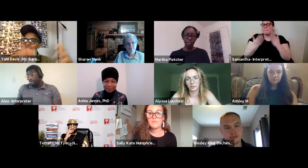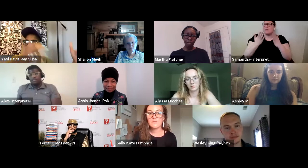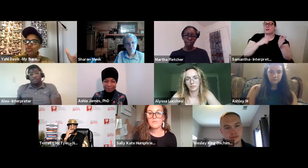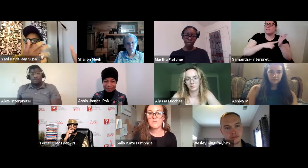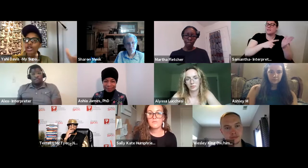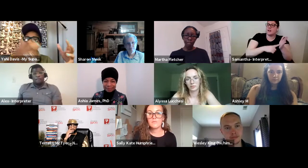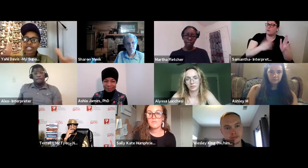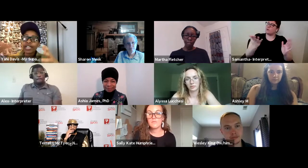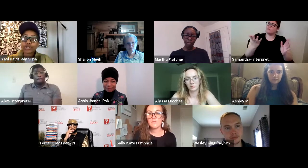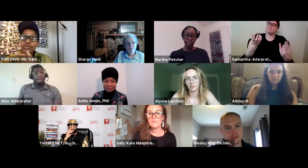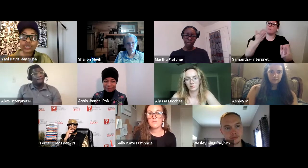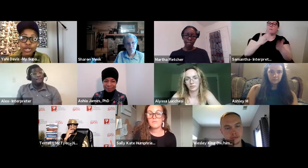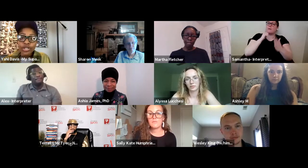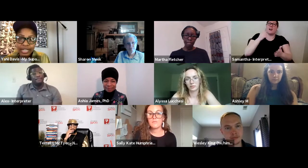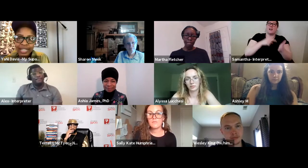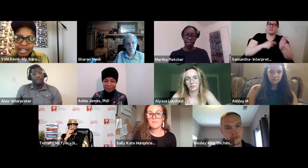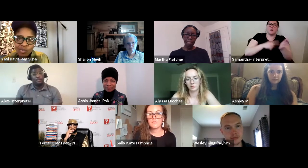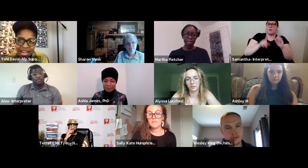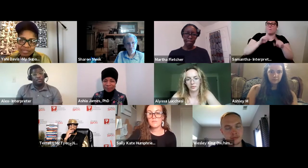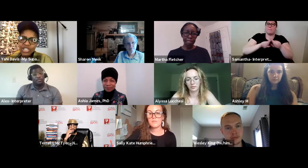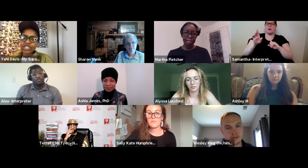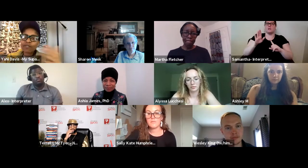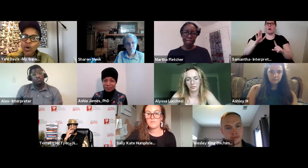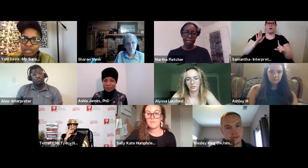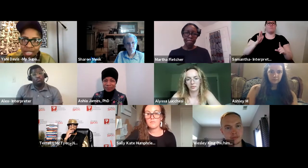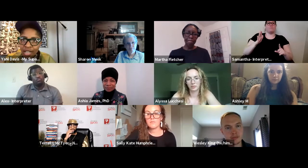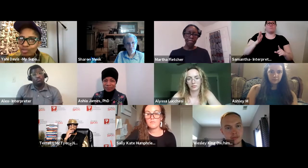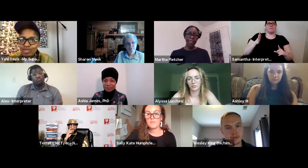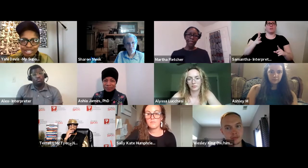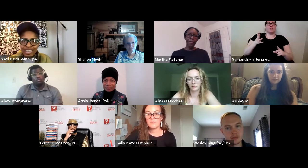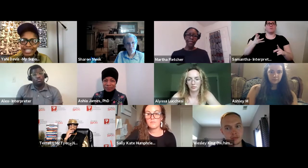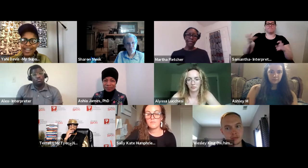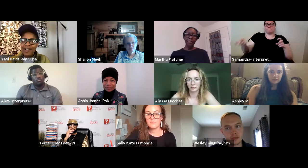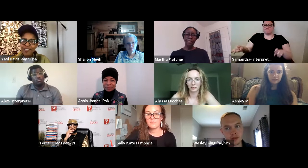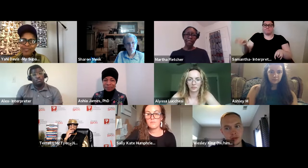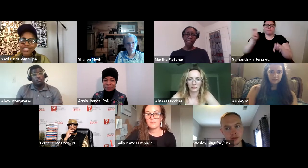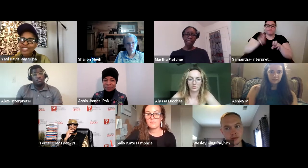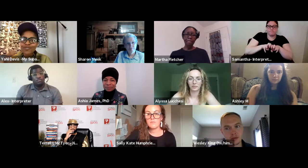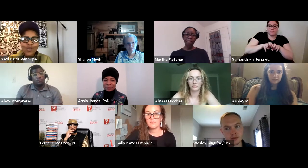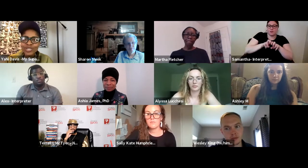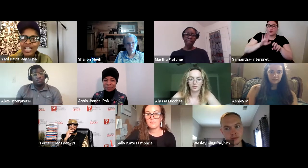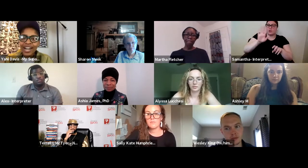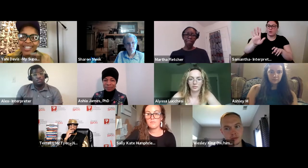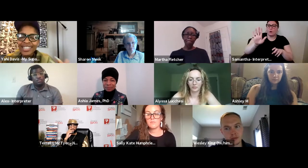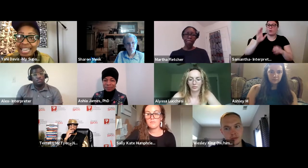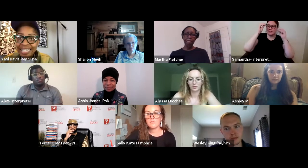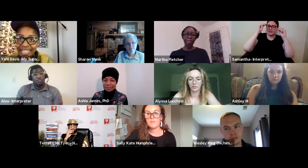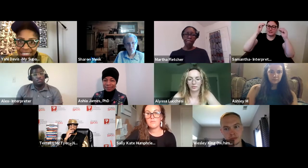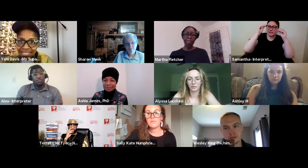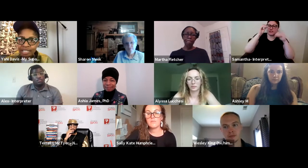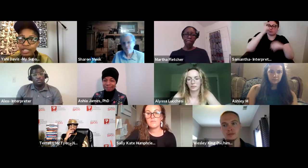can you take us through your educational journey, right, of teaching folks in the community, teaching folks